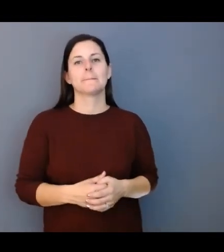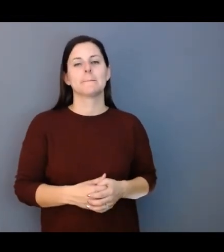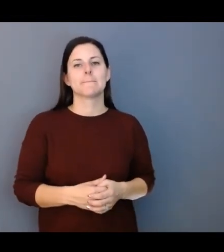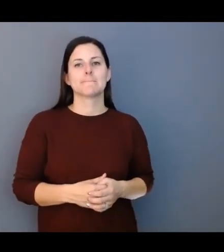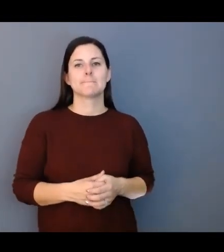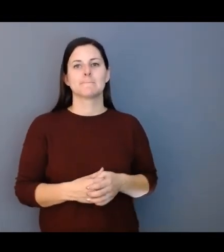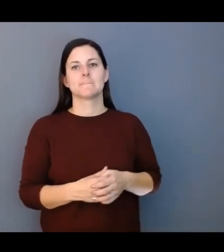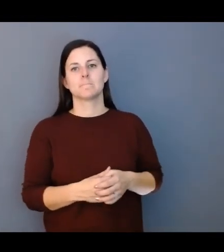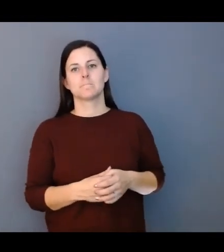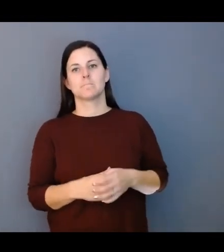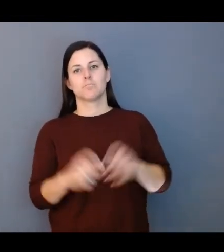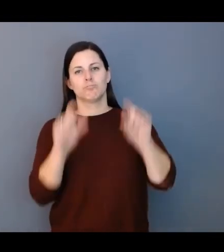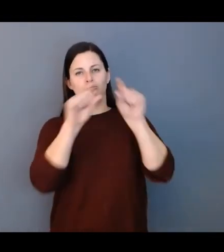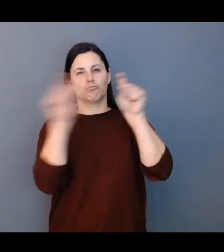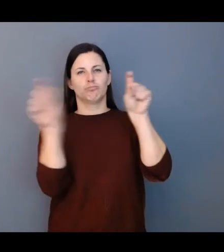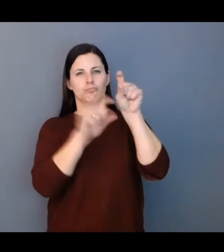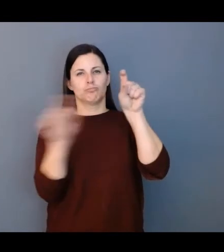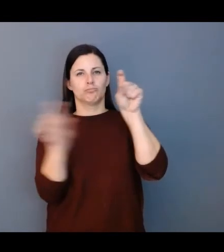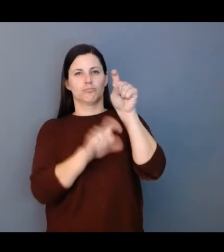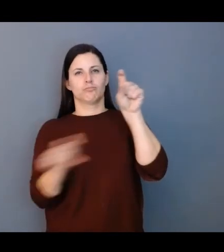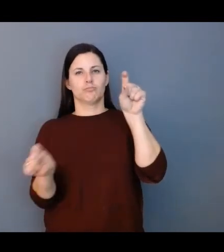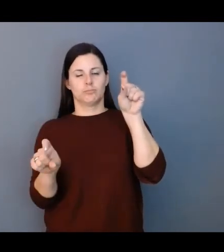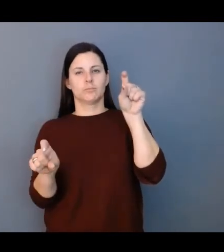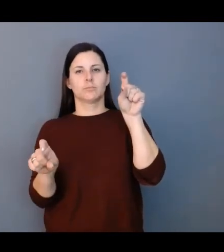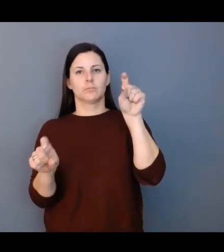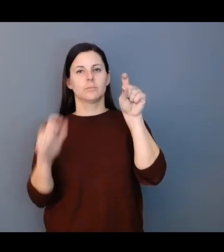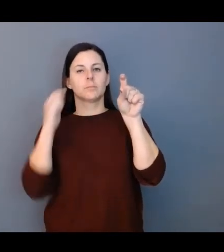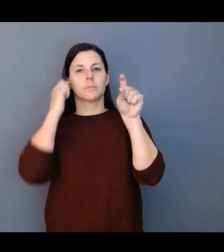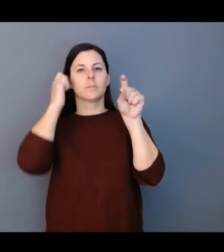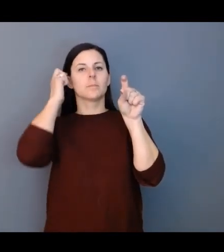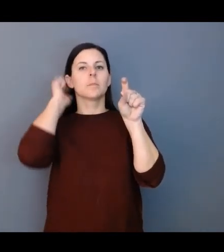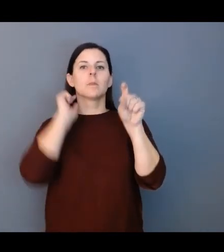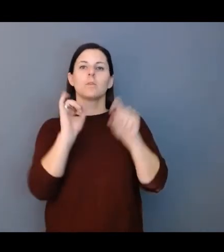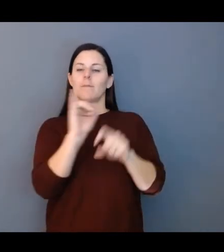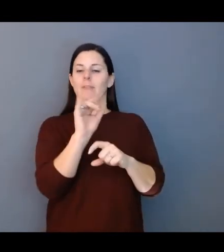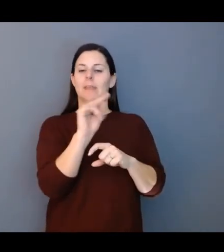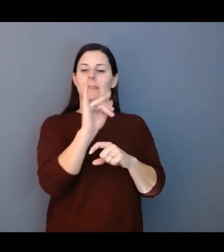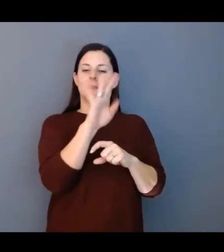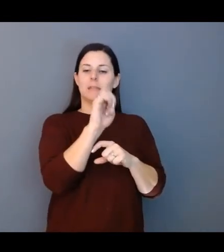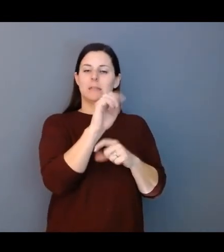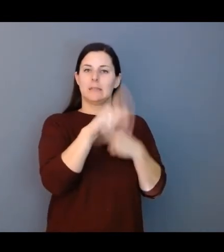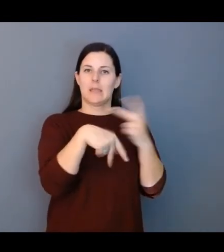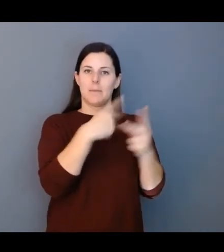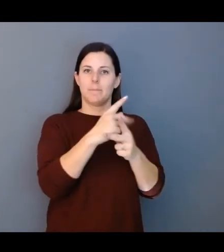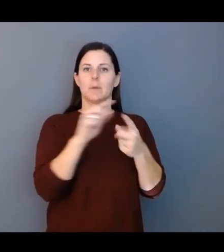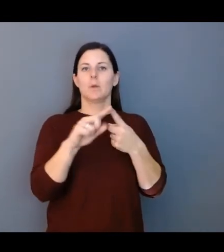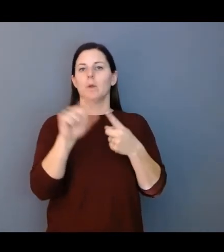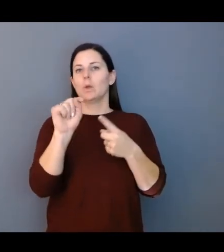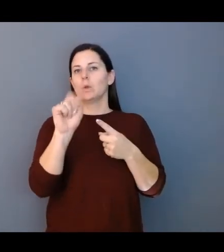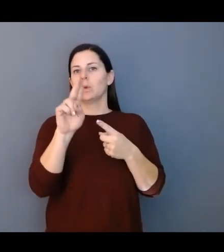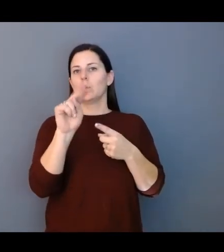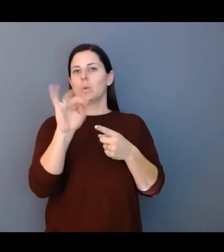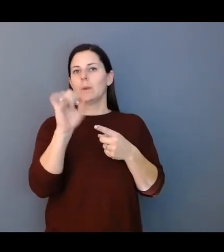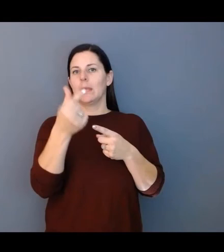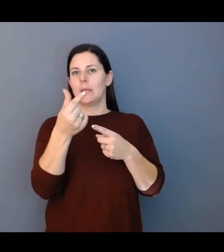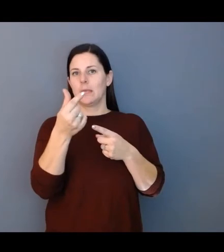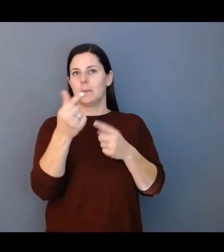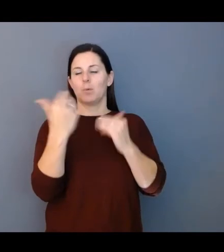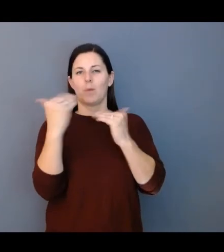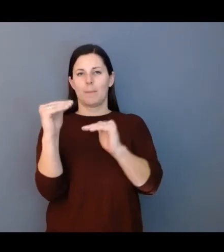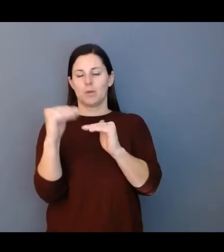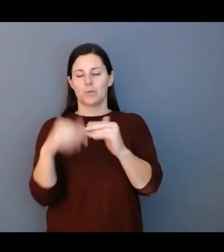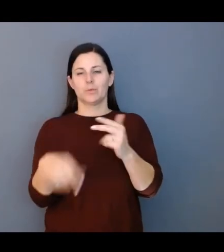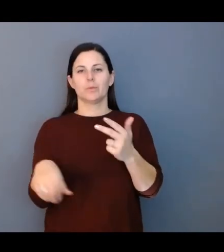are providing the instance type for you to pick, along with the tuning parameters. So